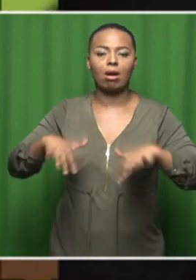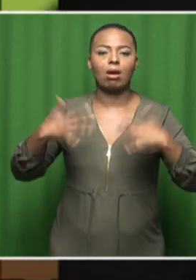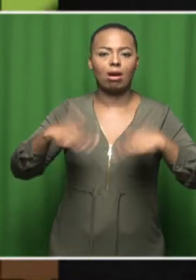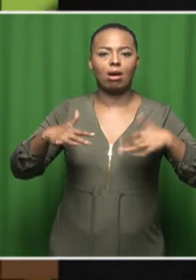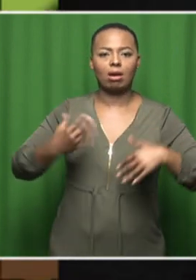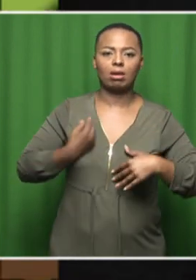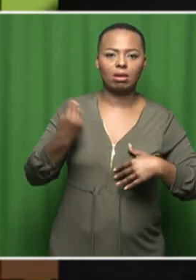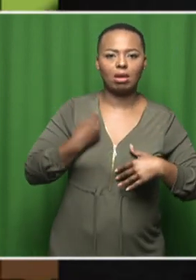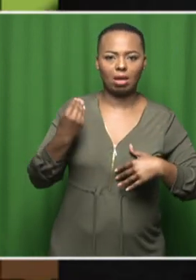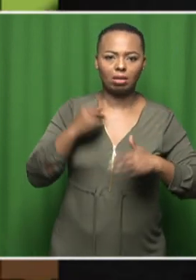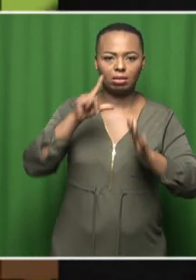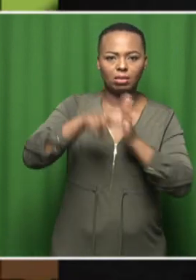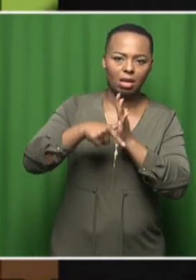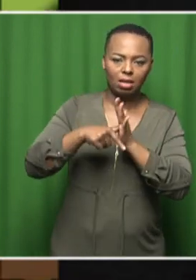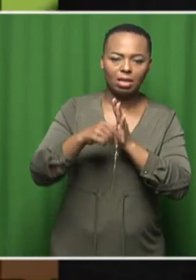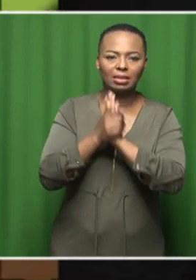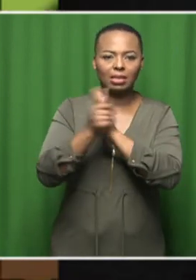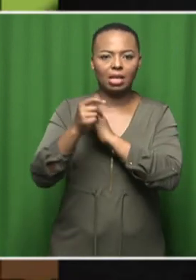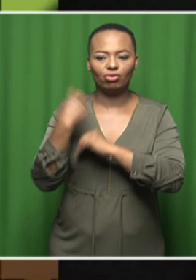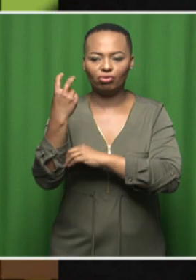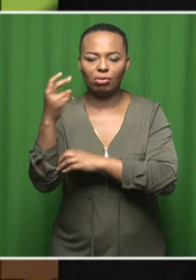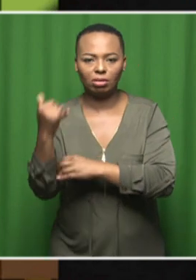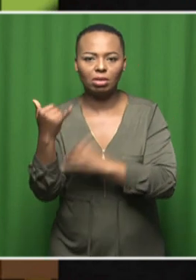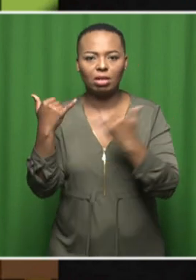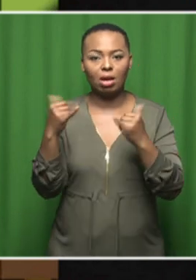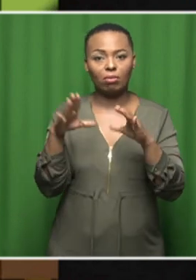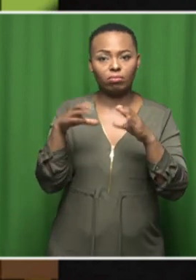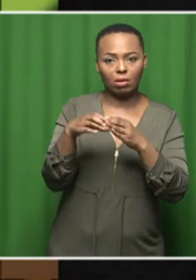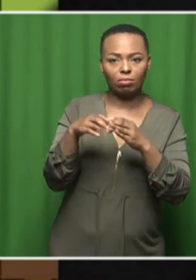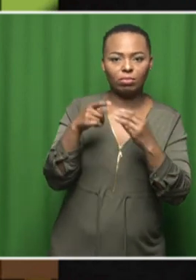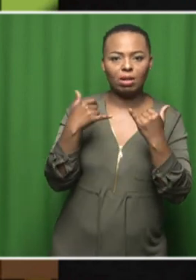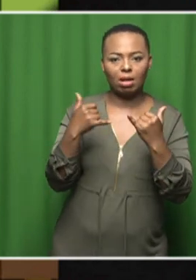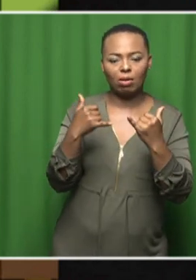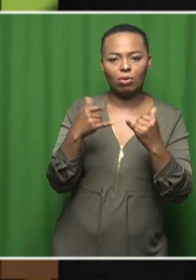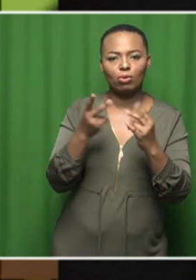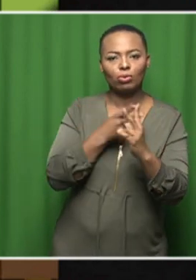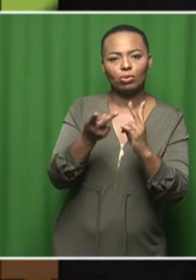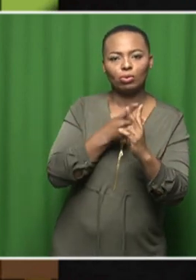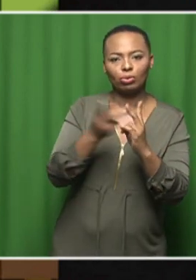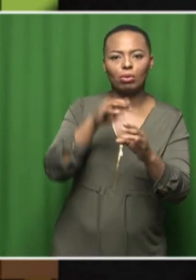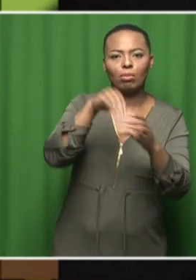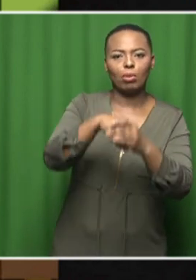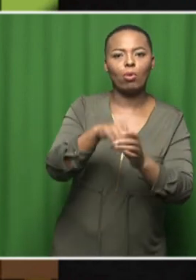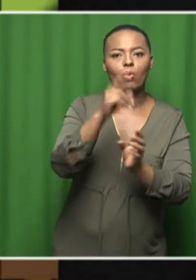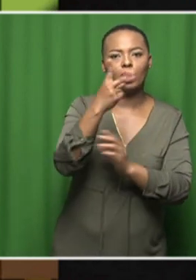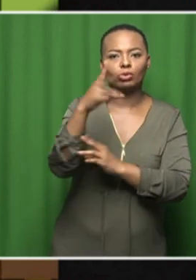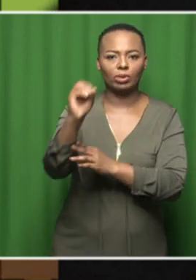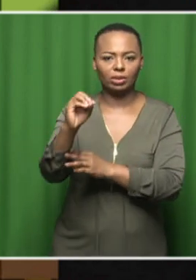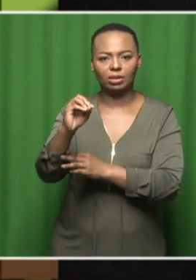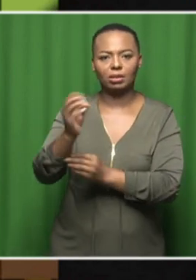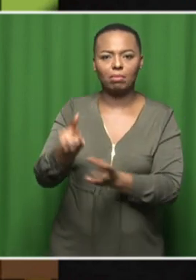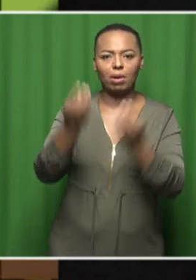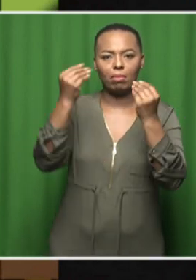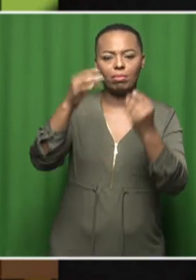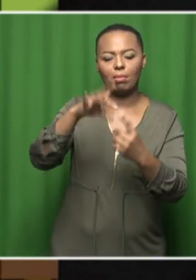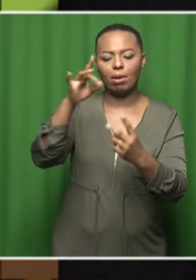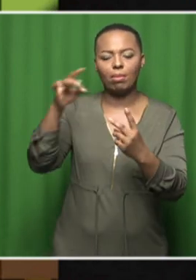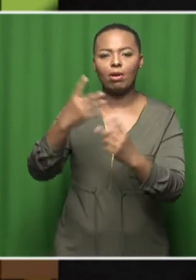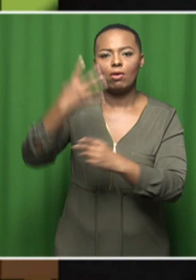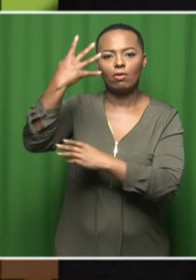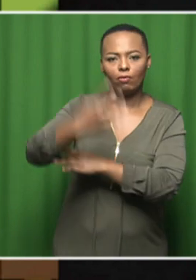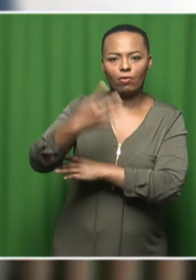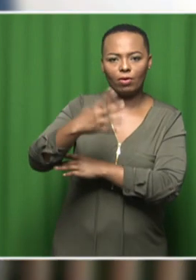Talent Search. The Cactus Server was chosen from over 120 entries into the fourth iteration of the